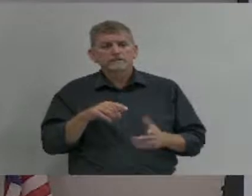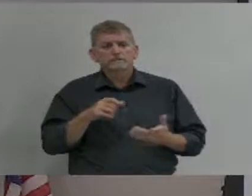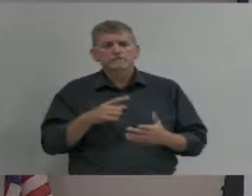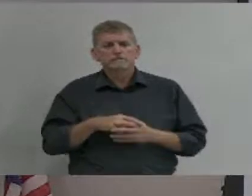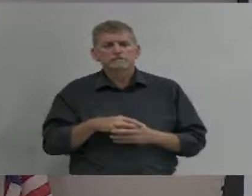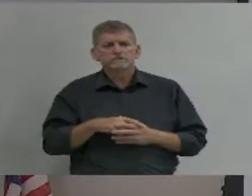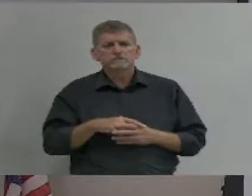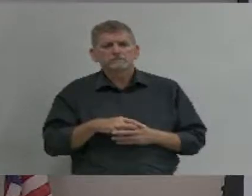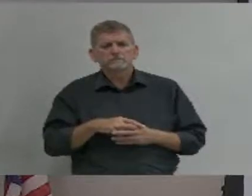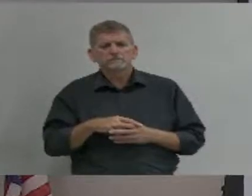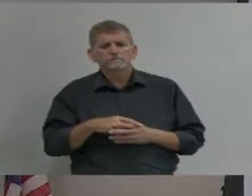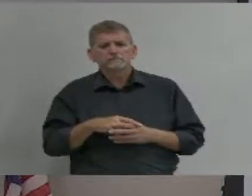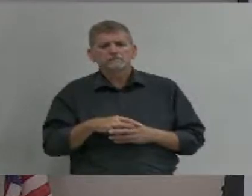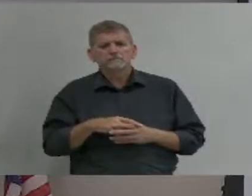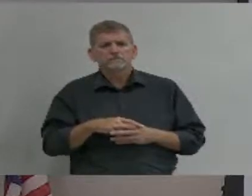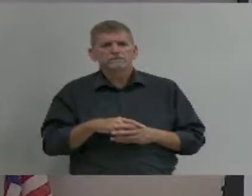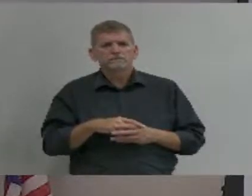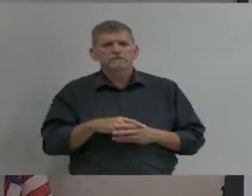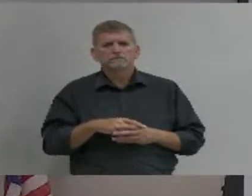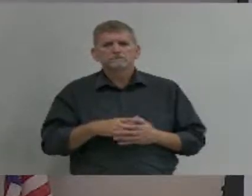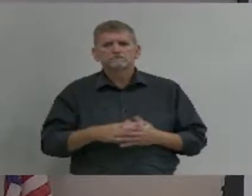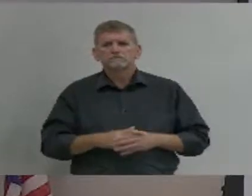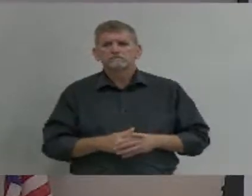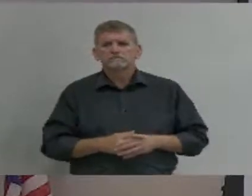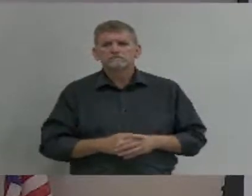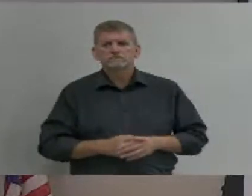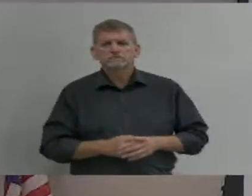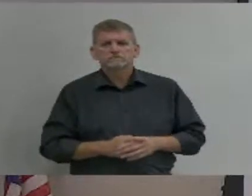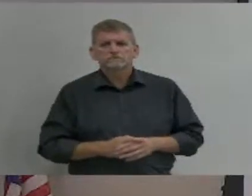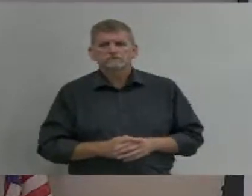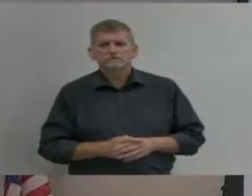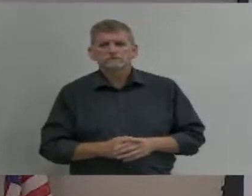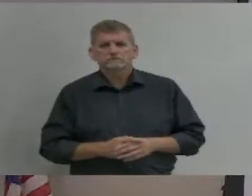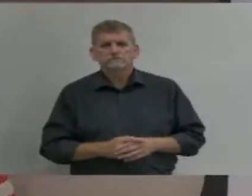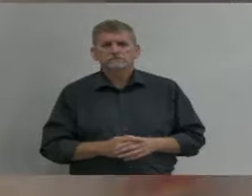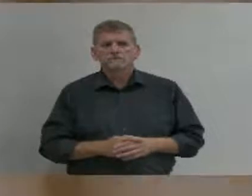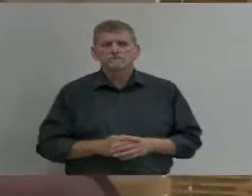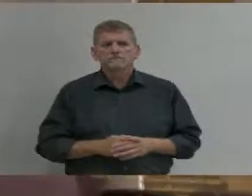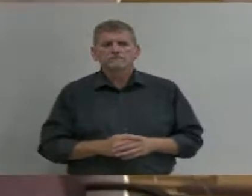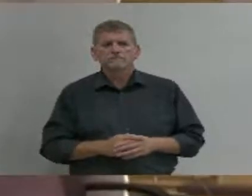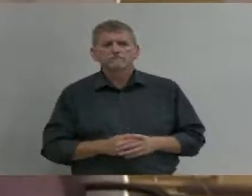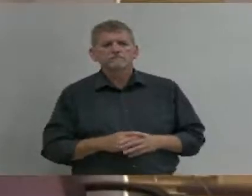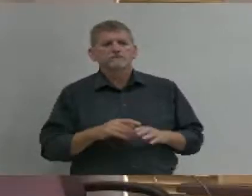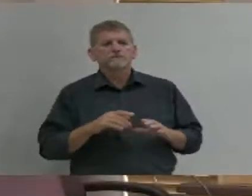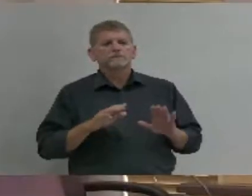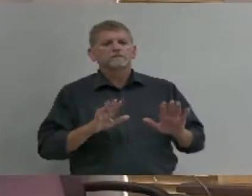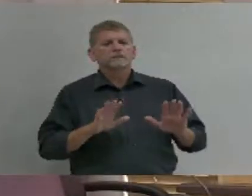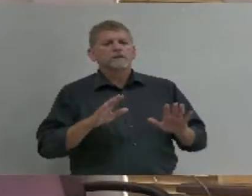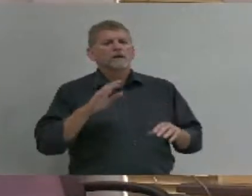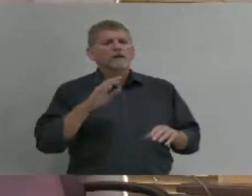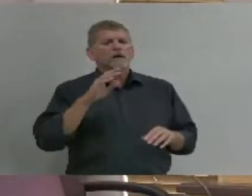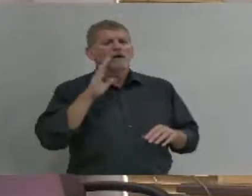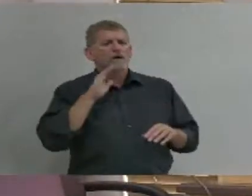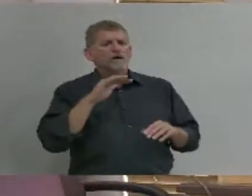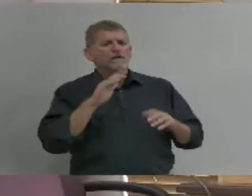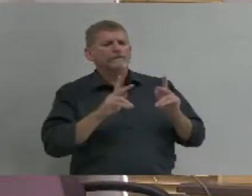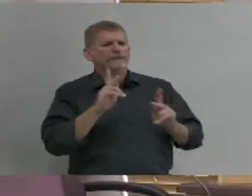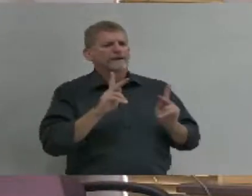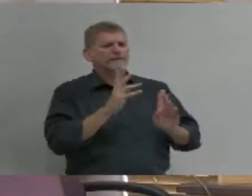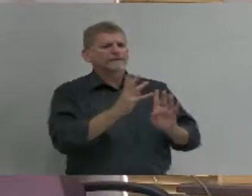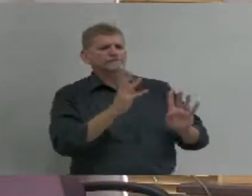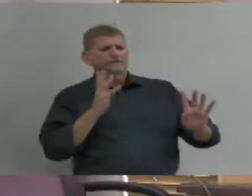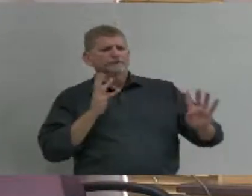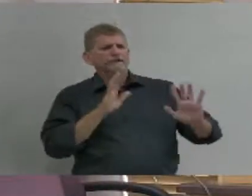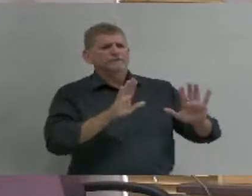Commissioner Brown, did you have something you wanted to Yeah, add? just a couple of comments real quick. I know we've got other people in line, so thank you. Dr. Hagan, I think he